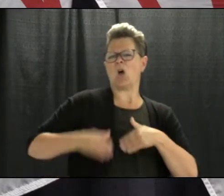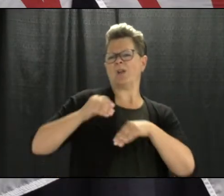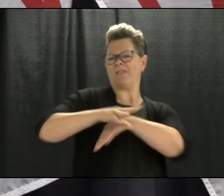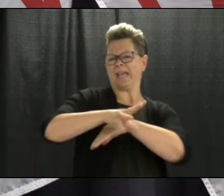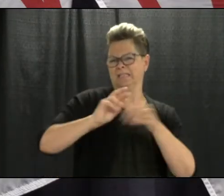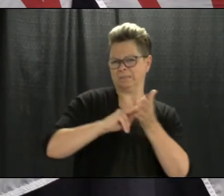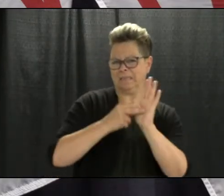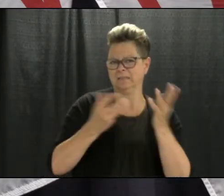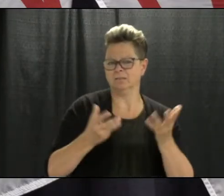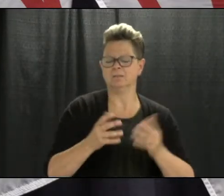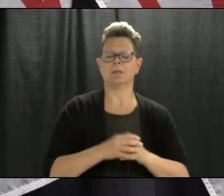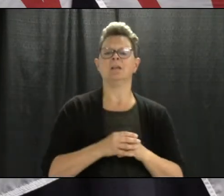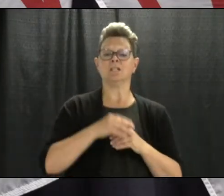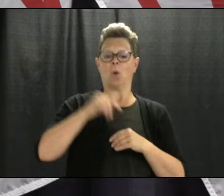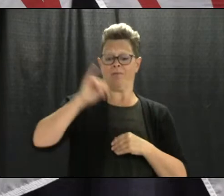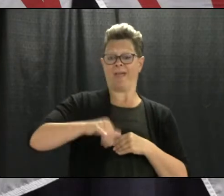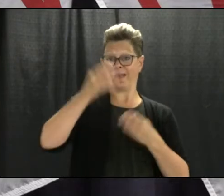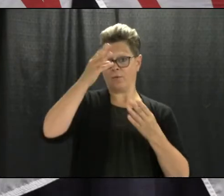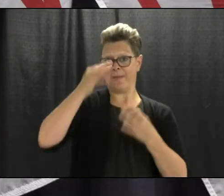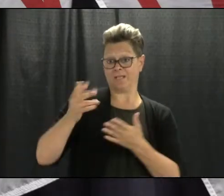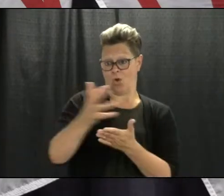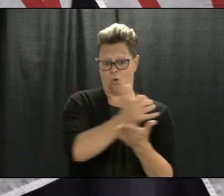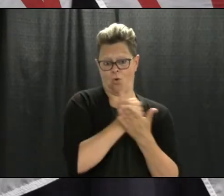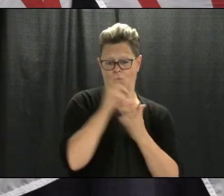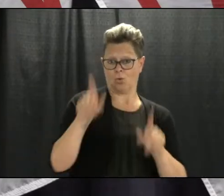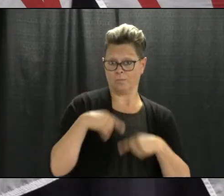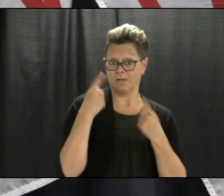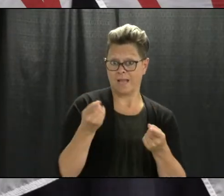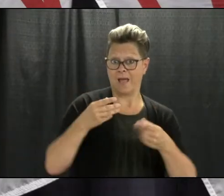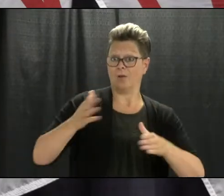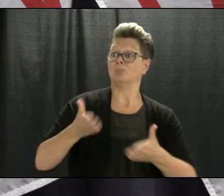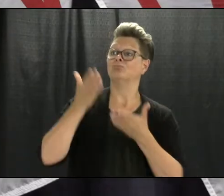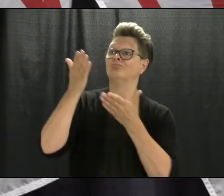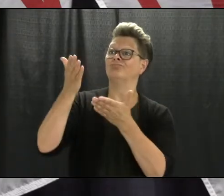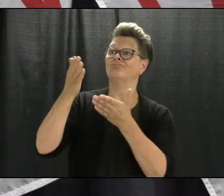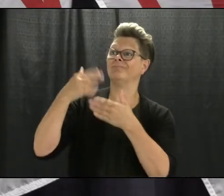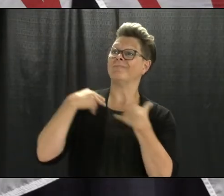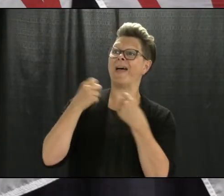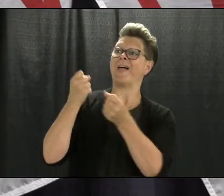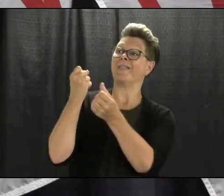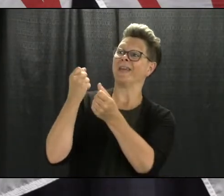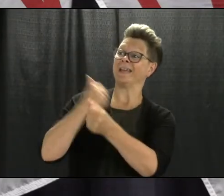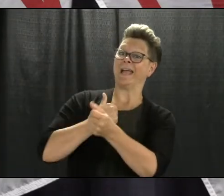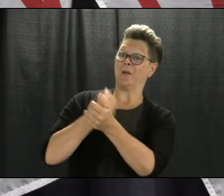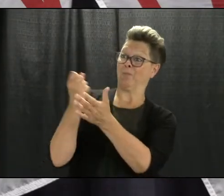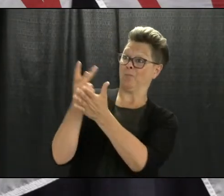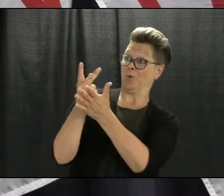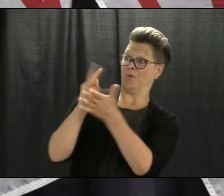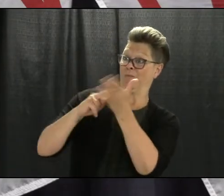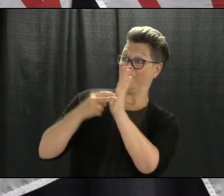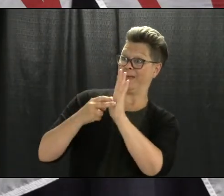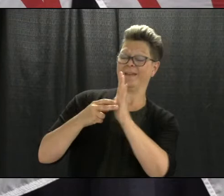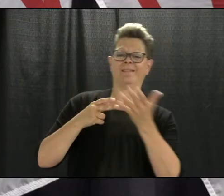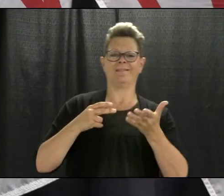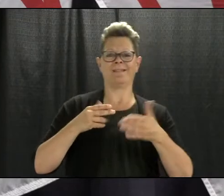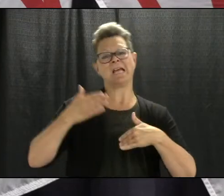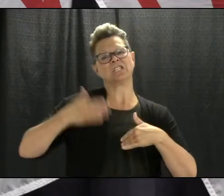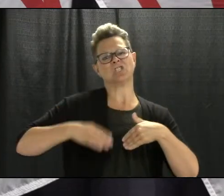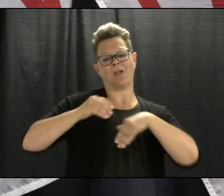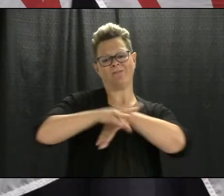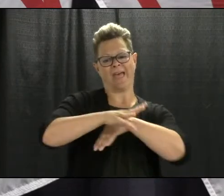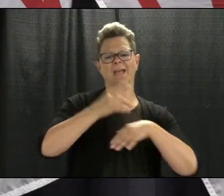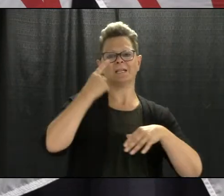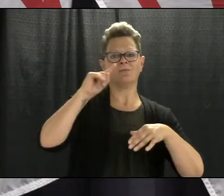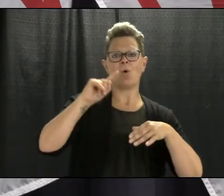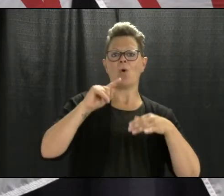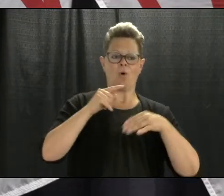study, or during the data that's been collected and presented to Health Canada for approval, that most of the side effects were minor, you know,